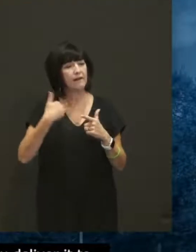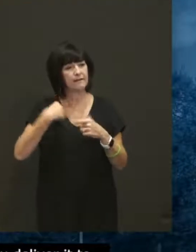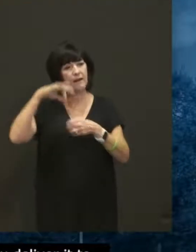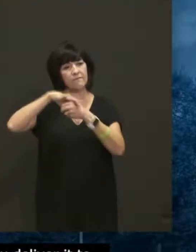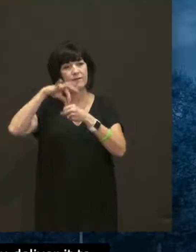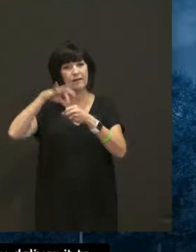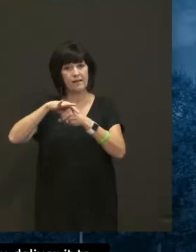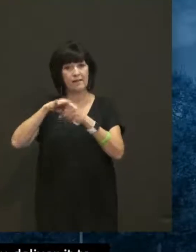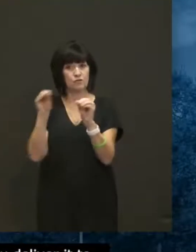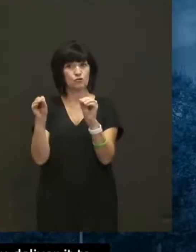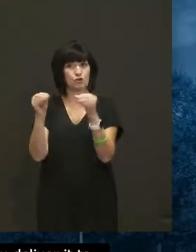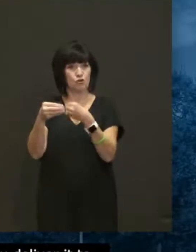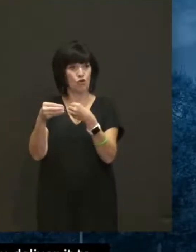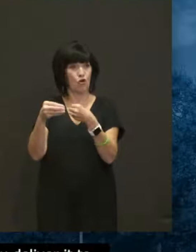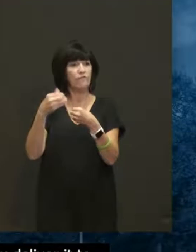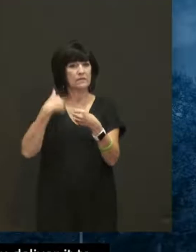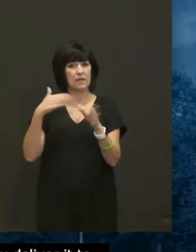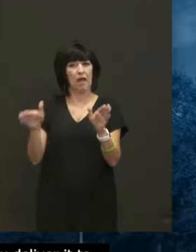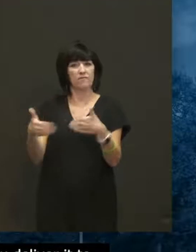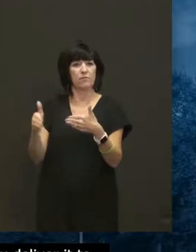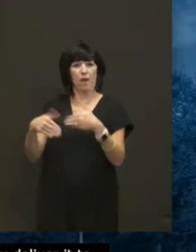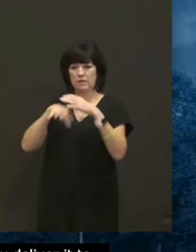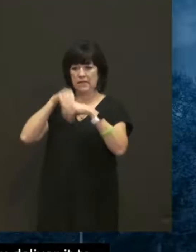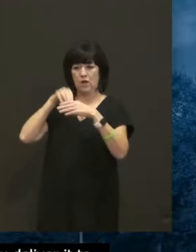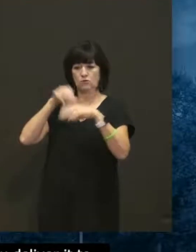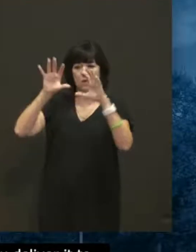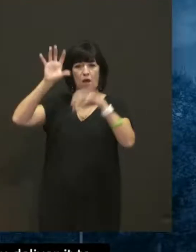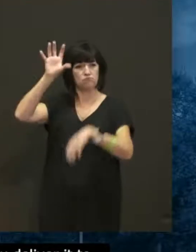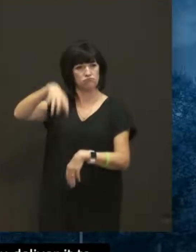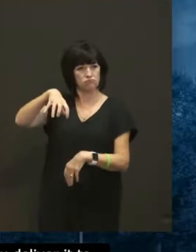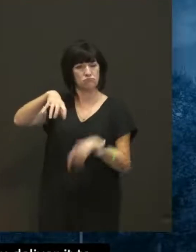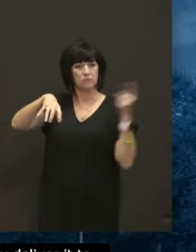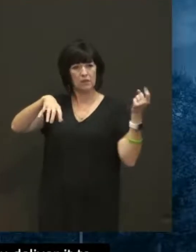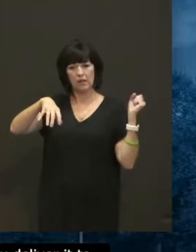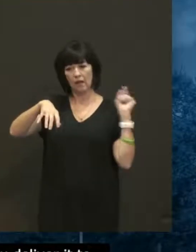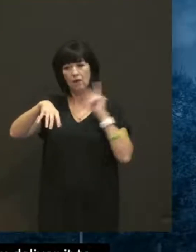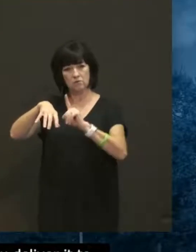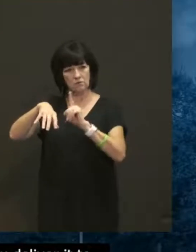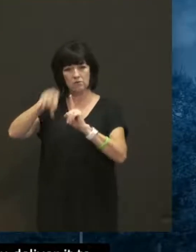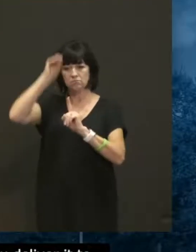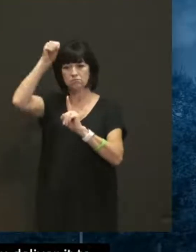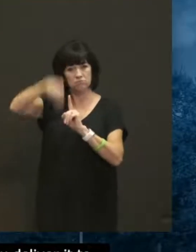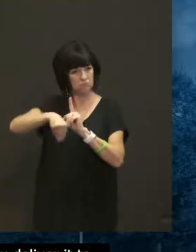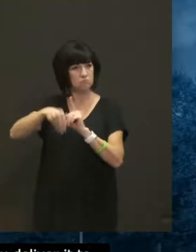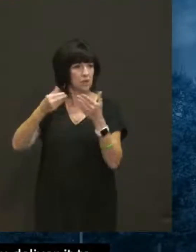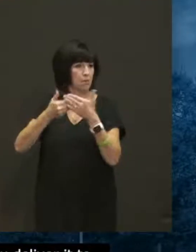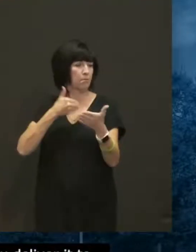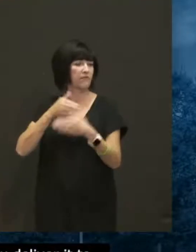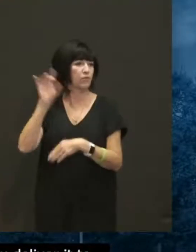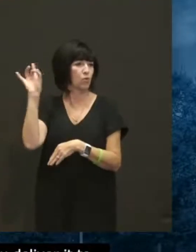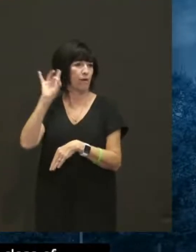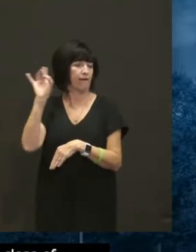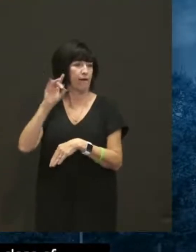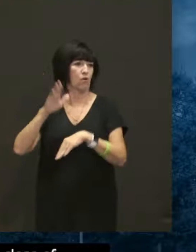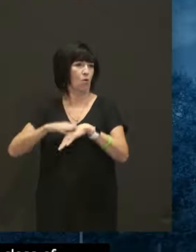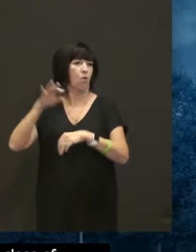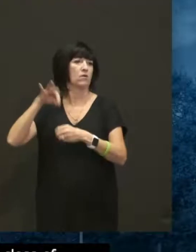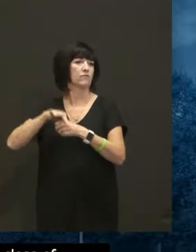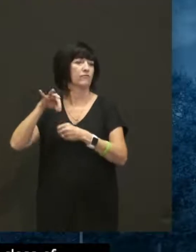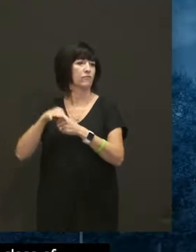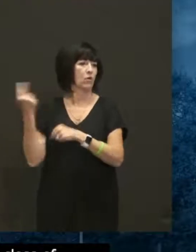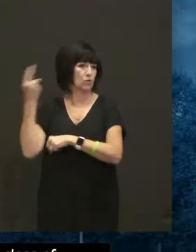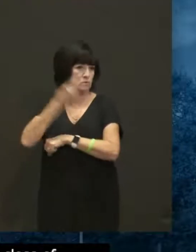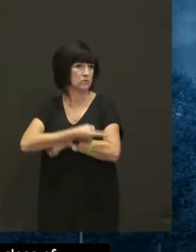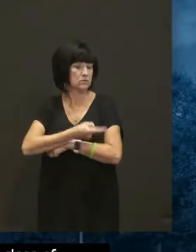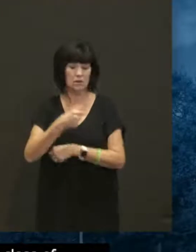offices up to close of business, close of polls, 8 o'clock on Election Day. Yeah, I'm